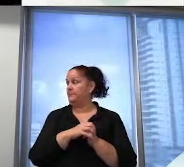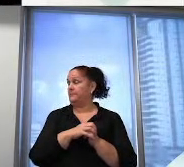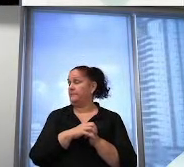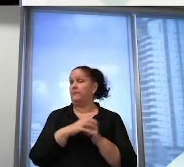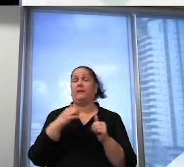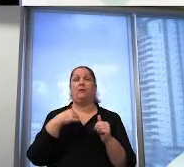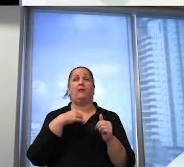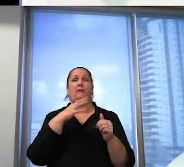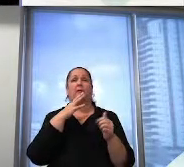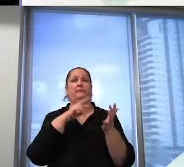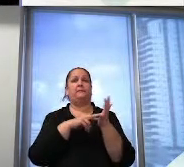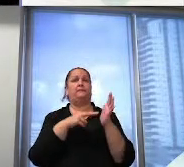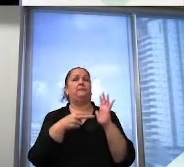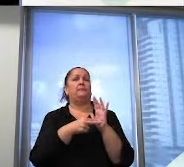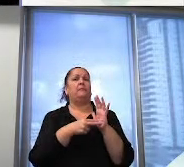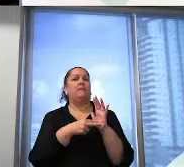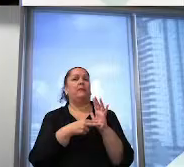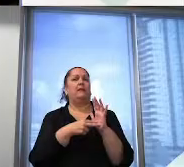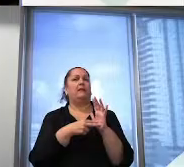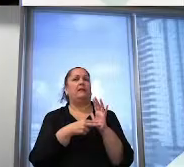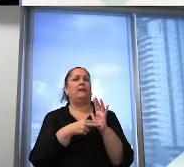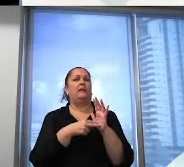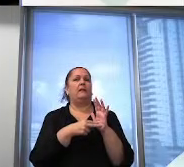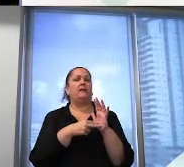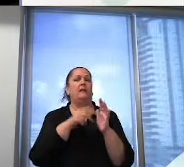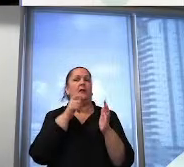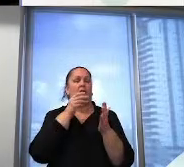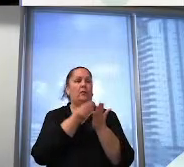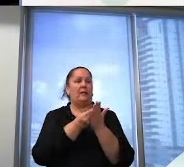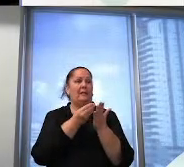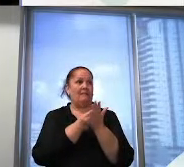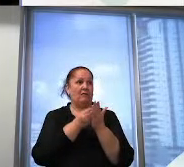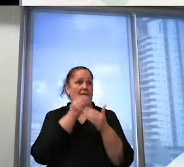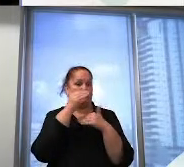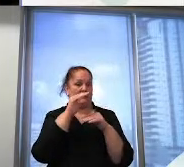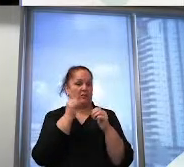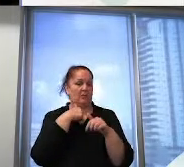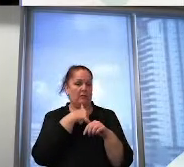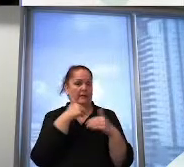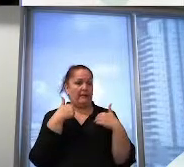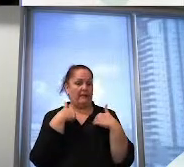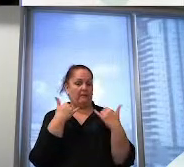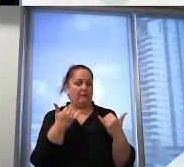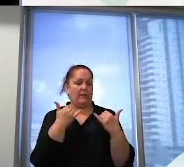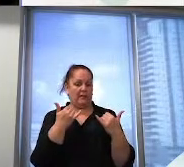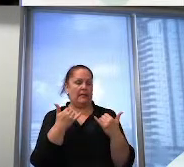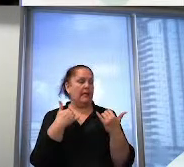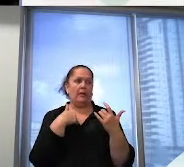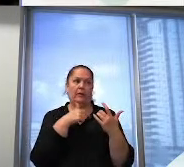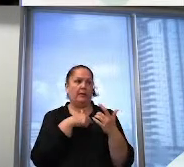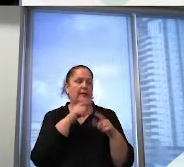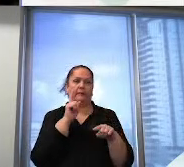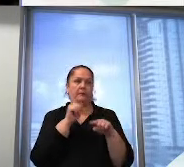What I was referring to was that through the funding constraints that we have, we've been unable